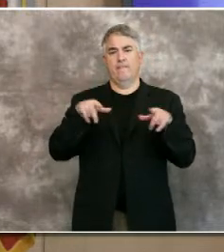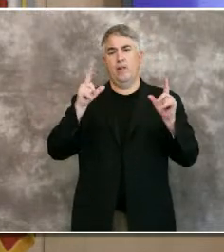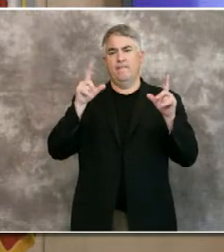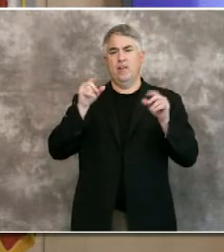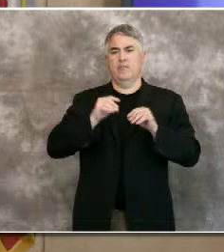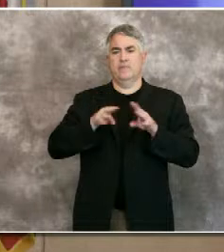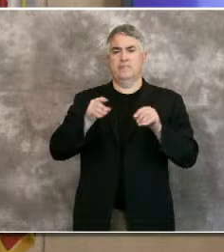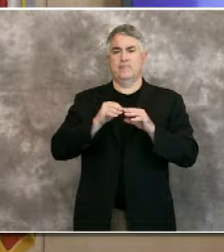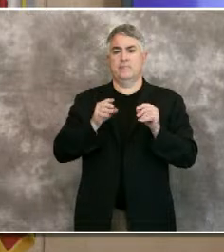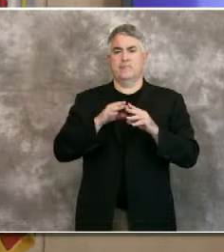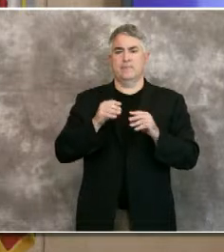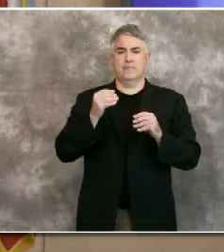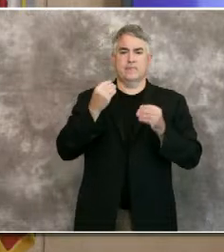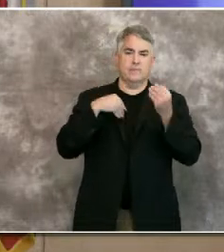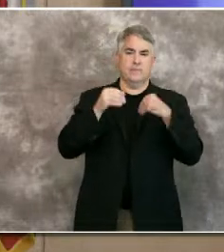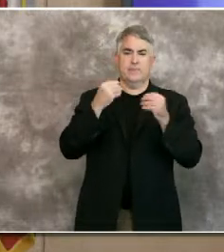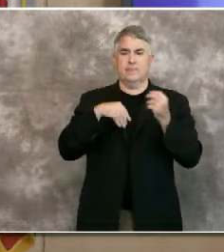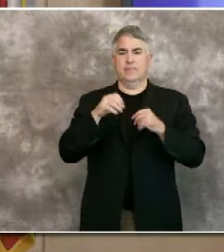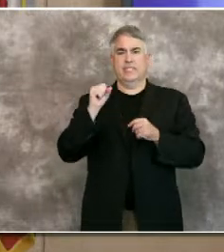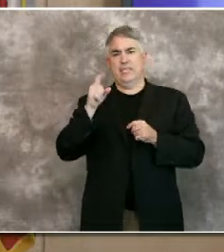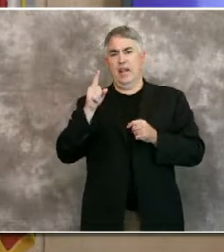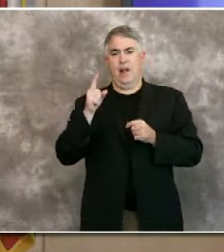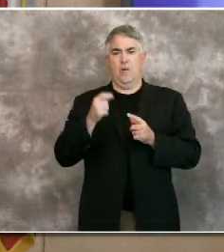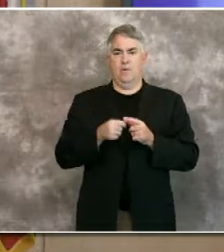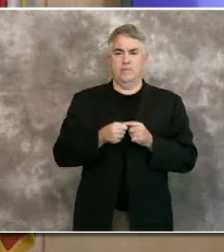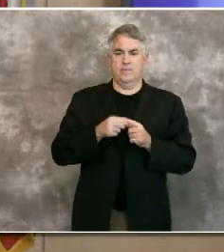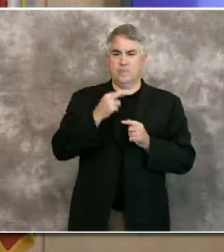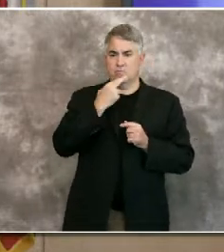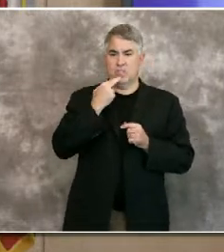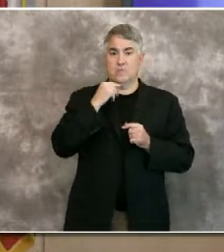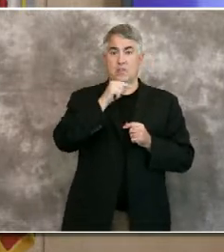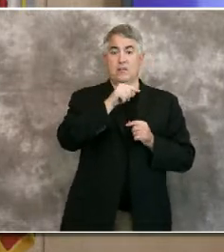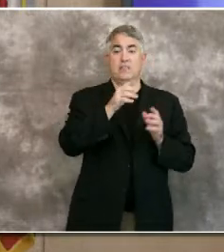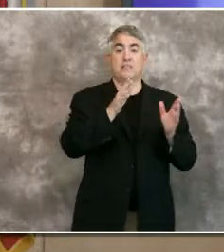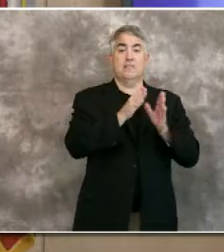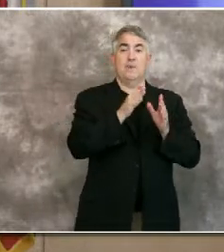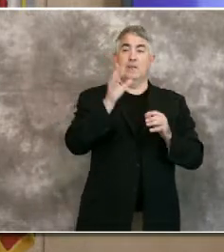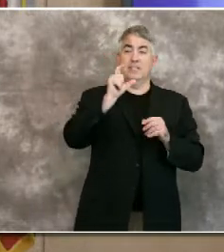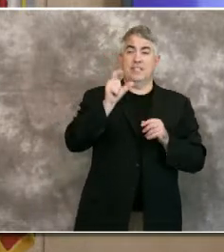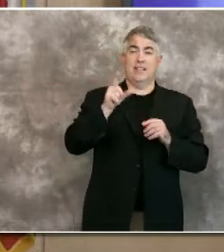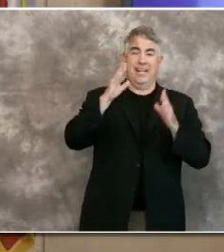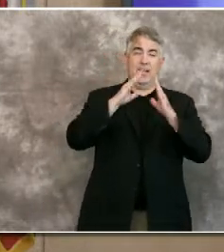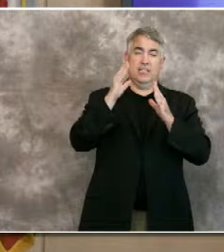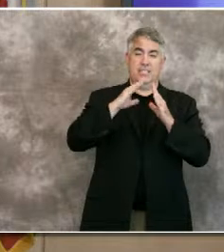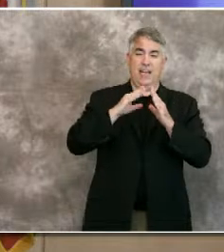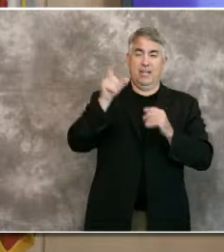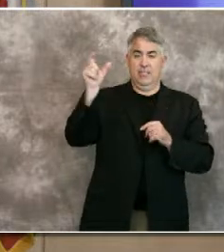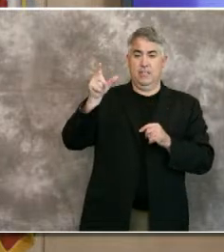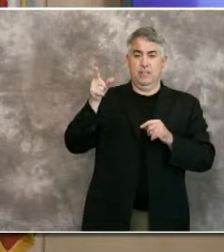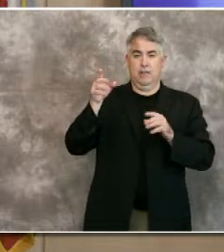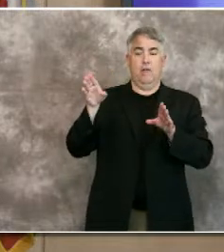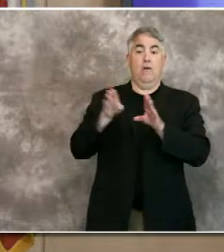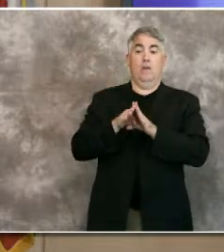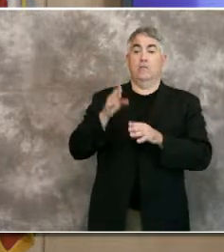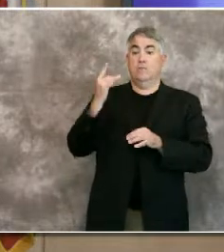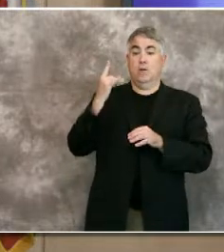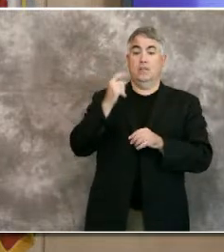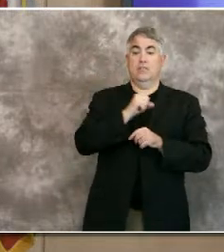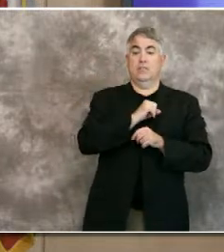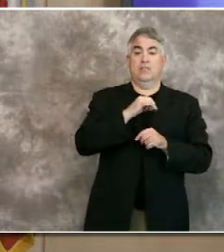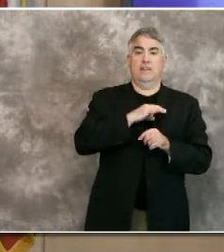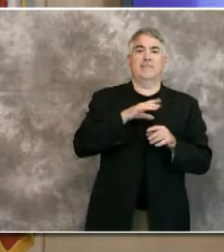that there's a restaurant in Little Italy where they're going to have to close because a member of their staff has tested positive